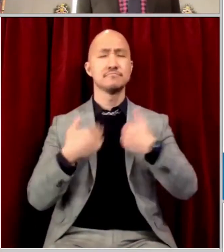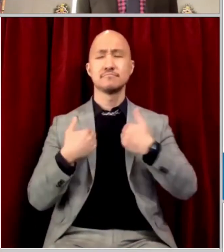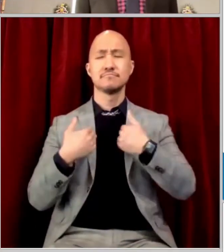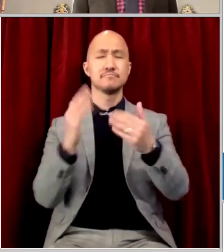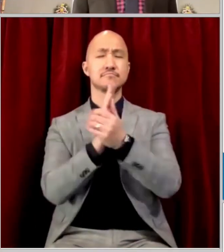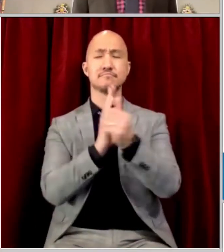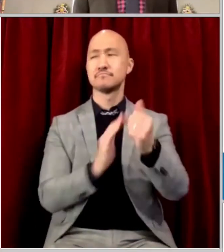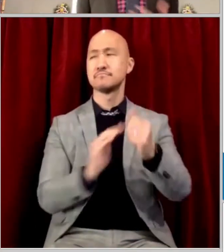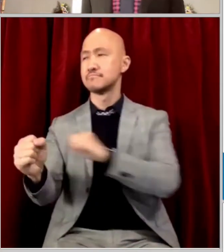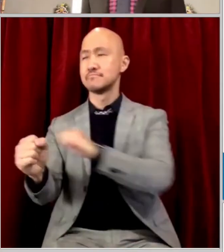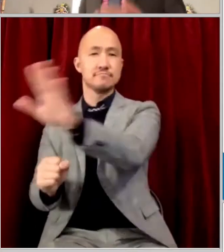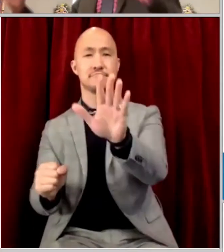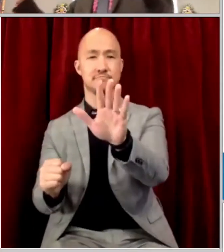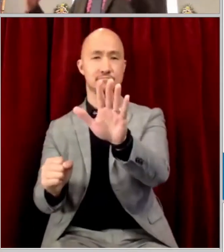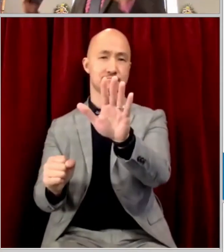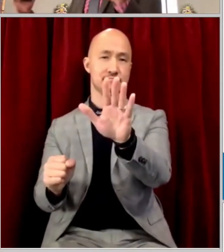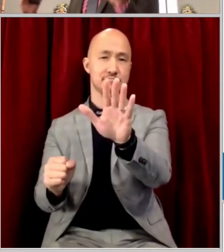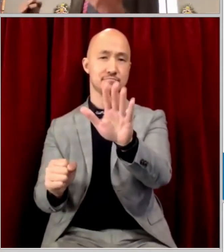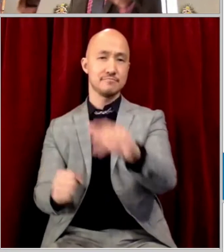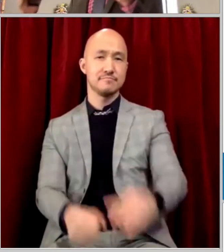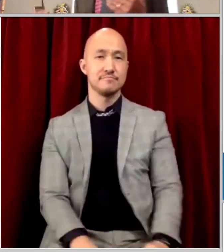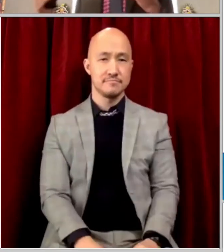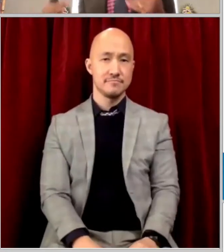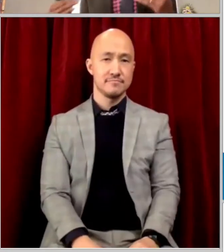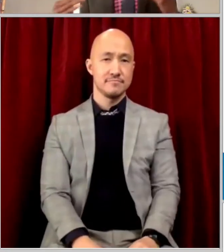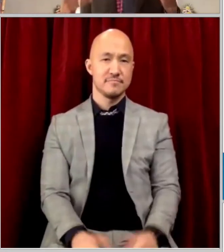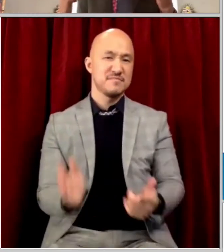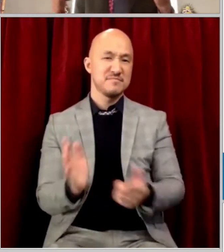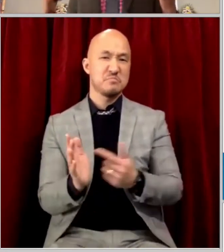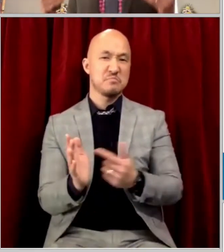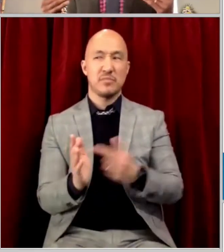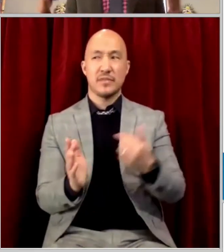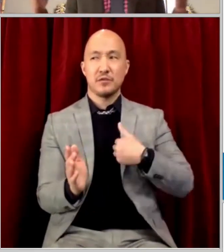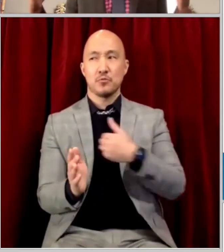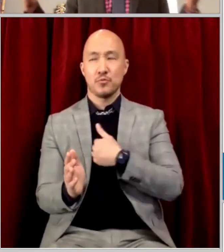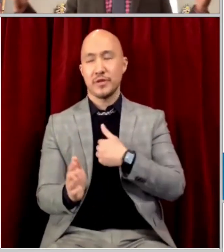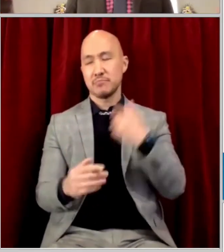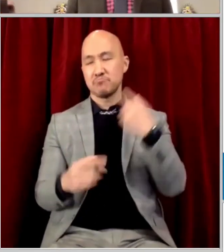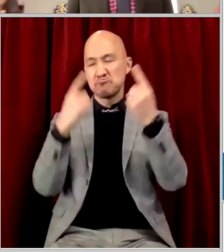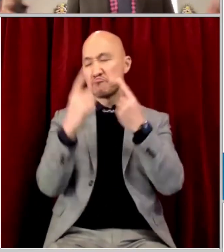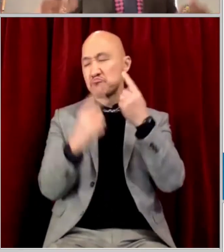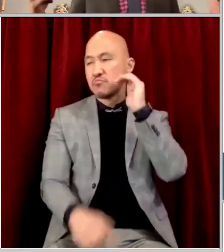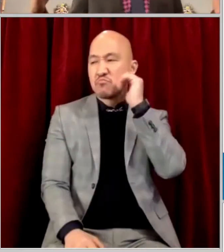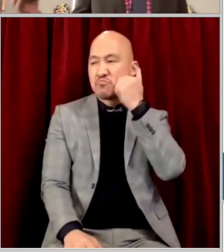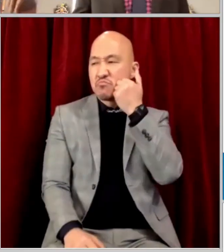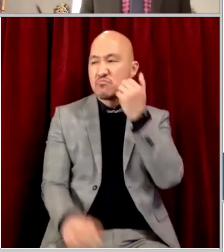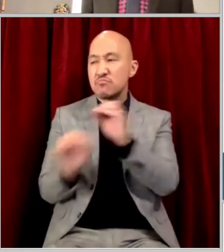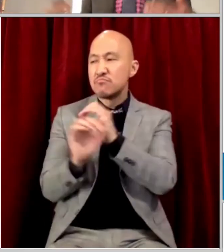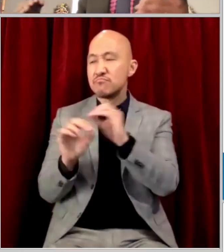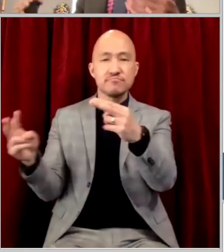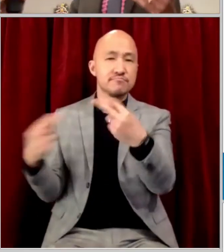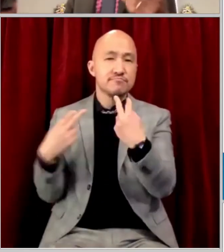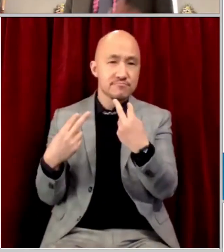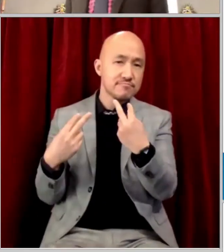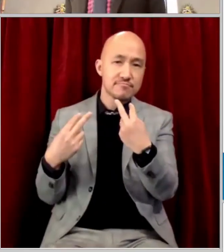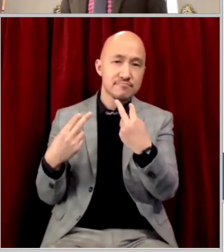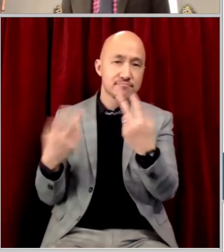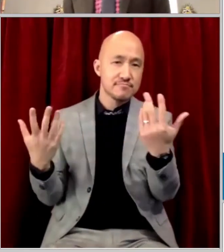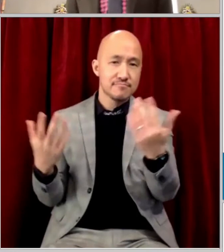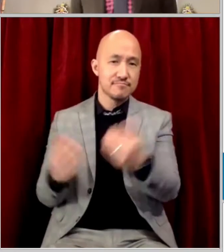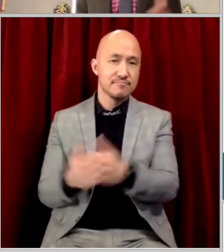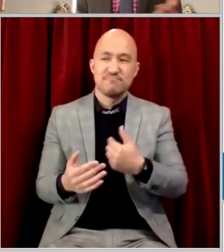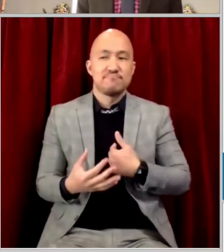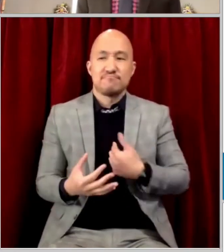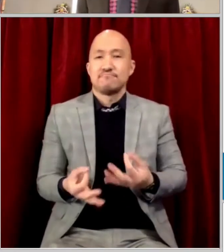or not. Oftentimes, we like to play down and figure, hey, who's listening to me? Who's watching me? Who's paying attention